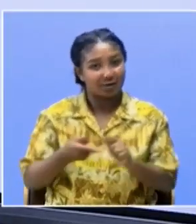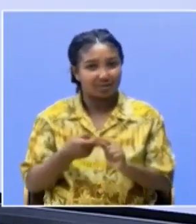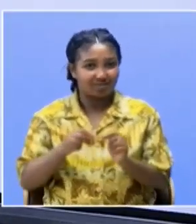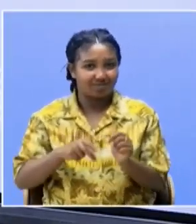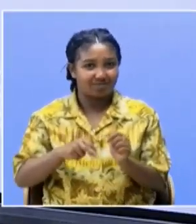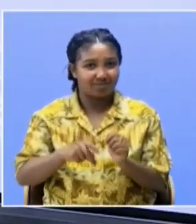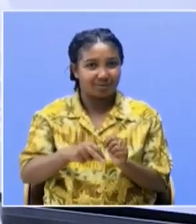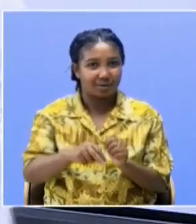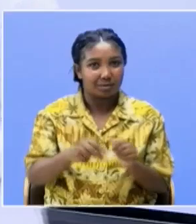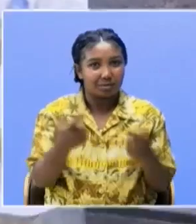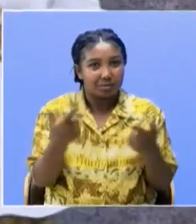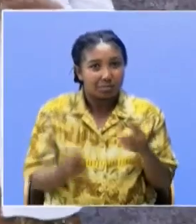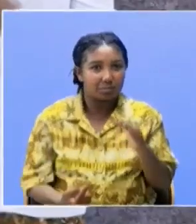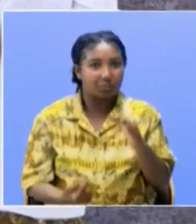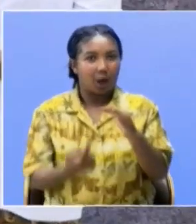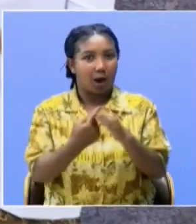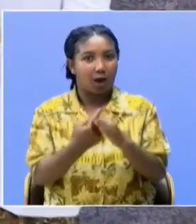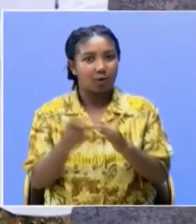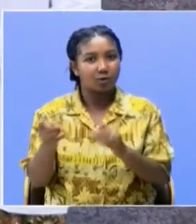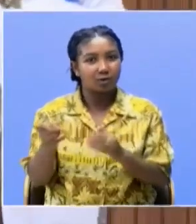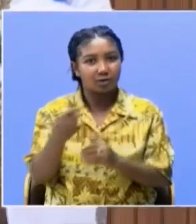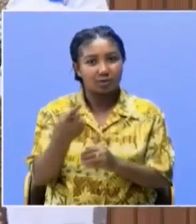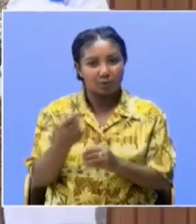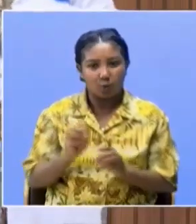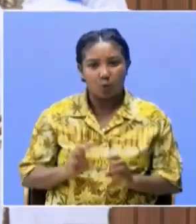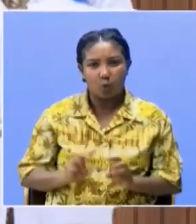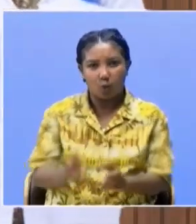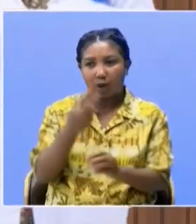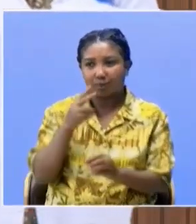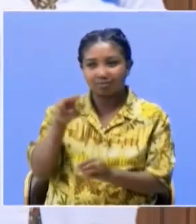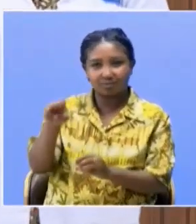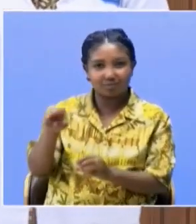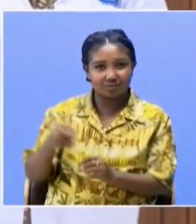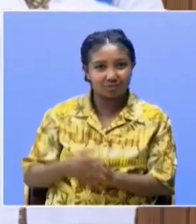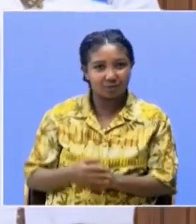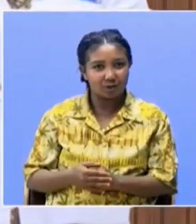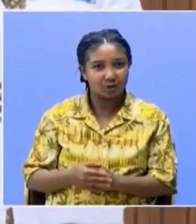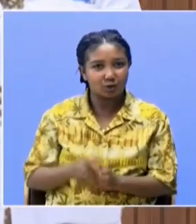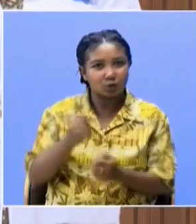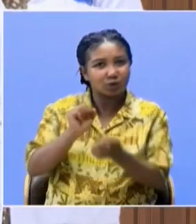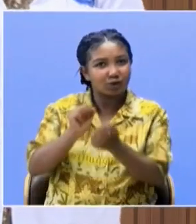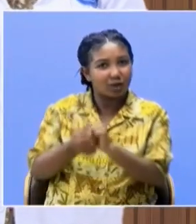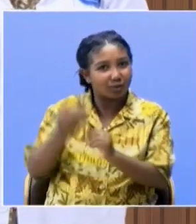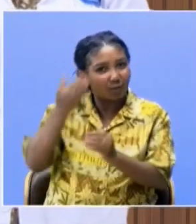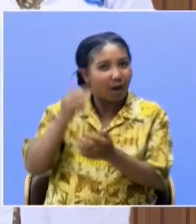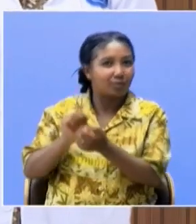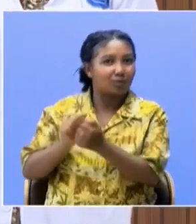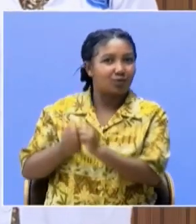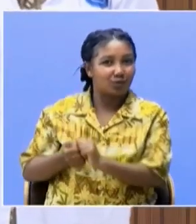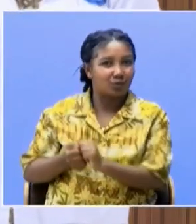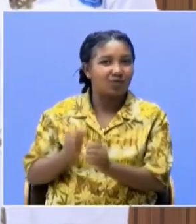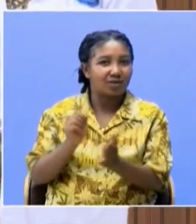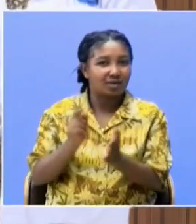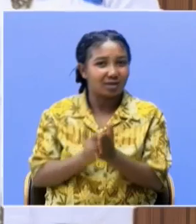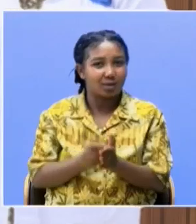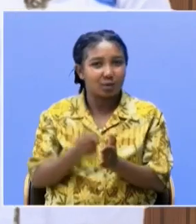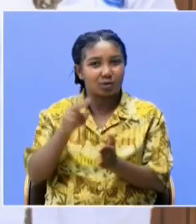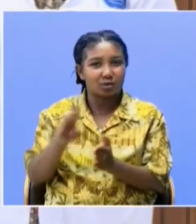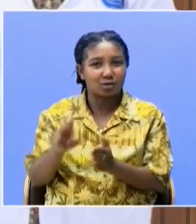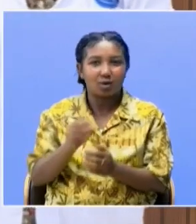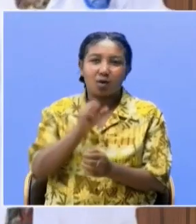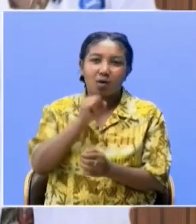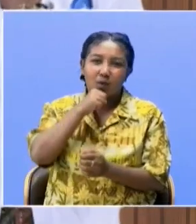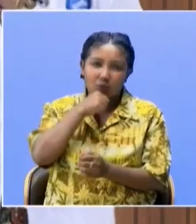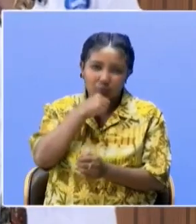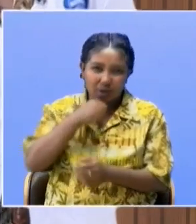and then suddenly you see something in your way, yeah? So you change your mind. For example, you see an old